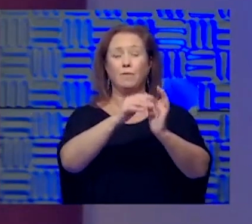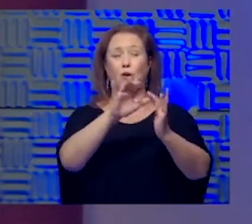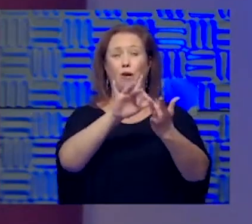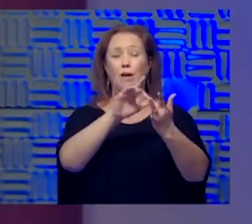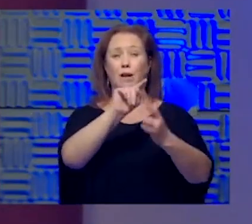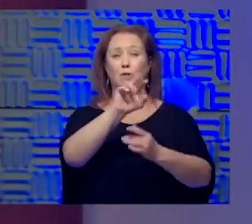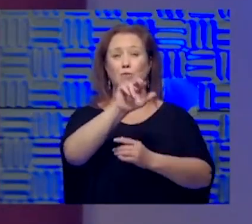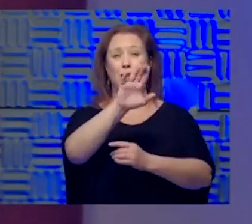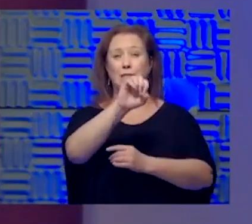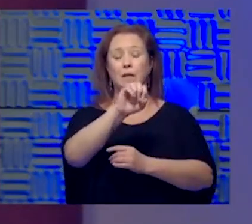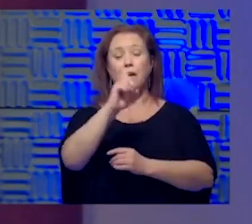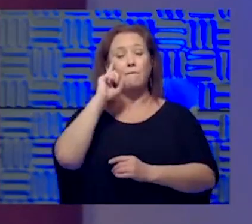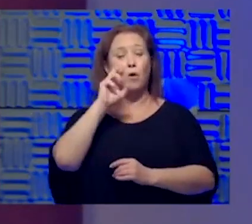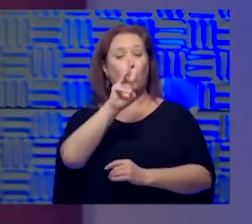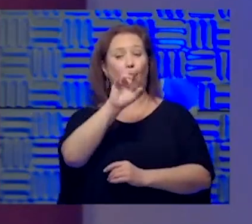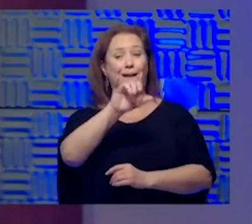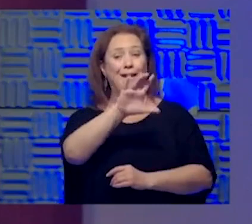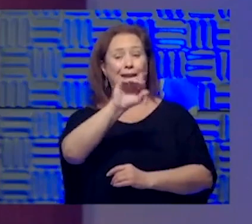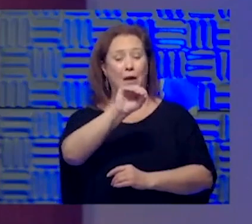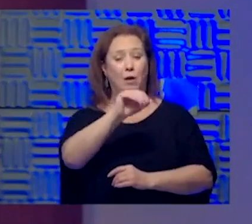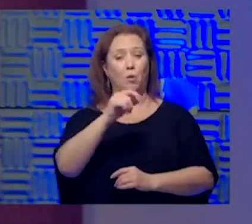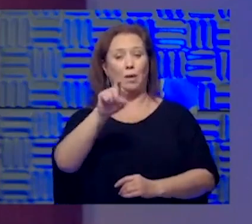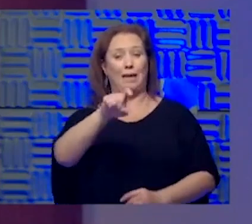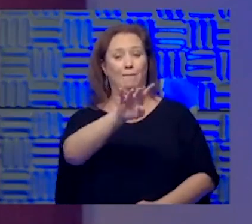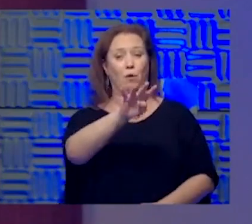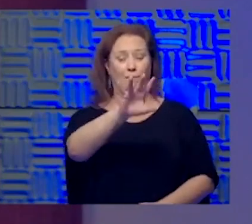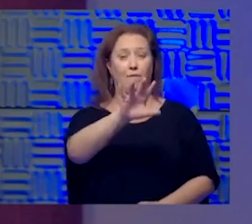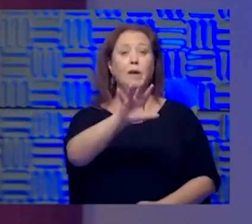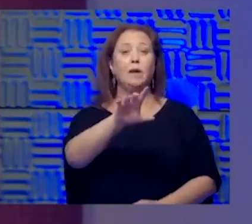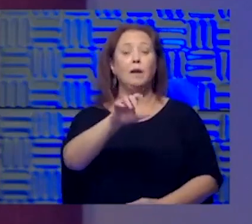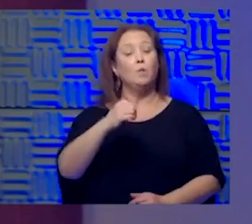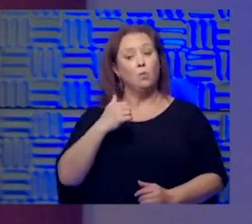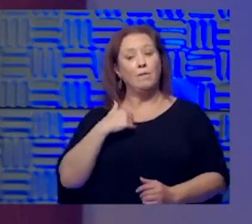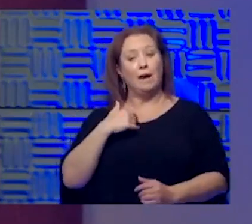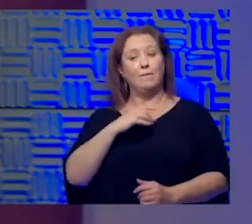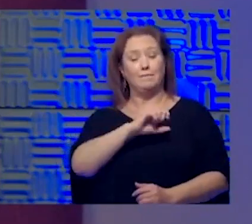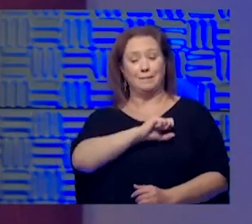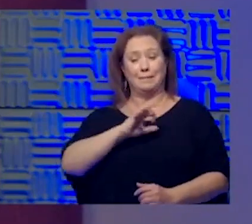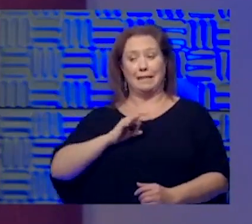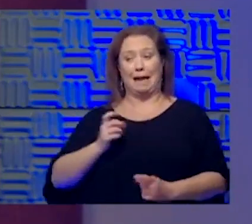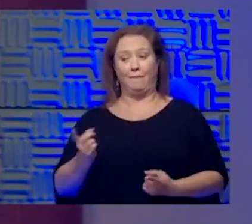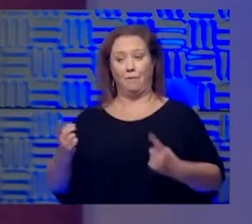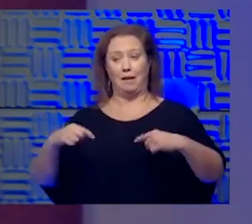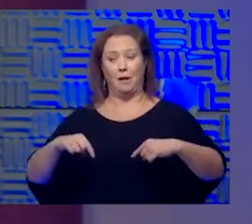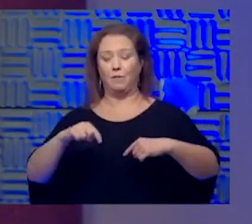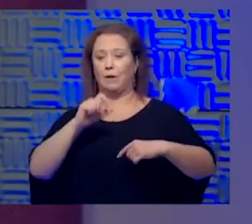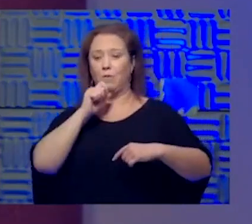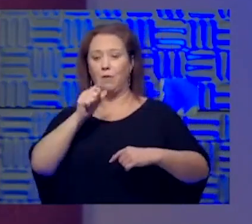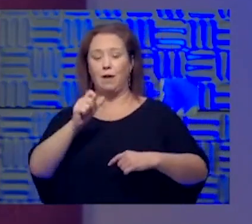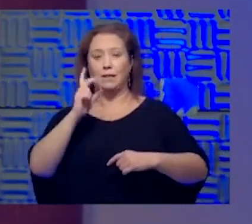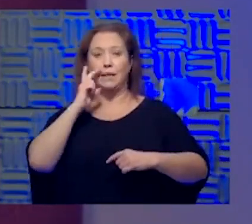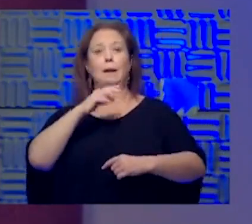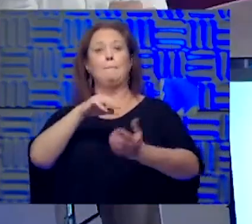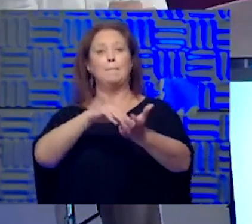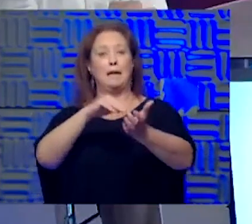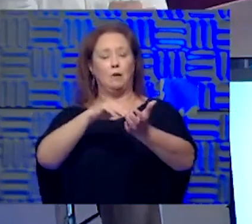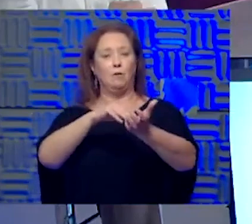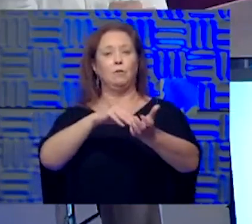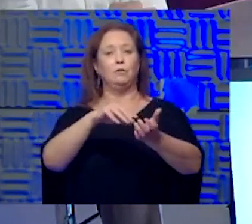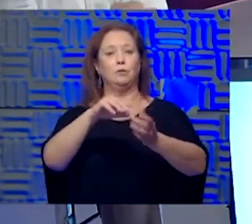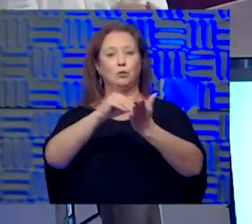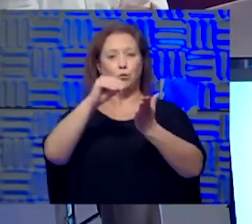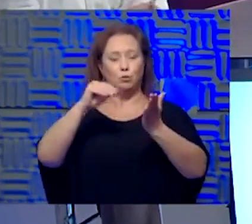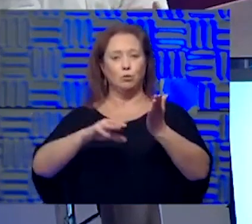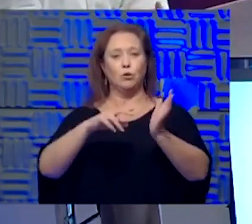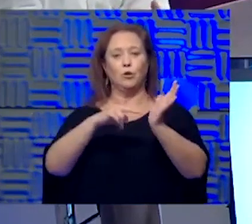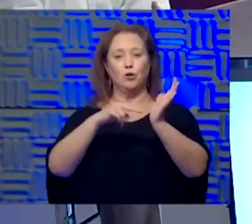about 45, and we have that because we've had some faculty from here that weren't seeing as many patients, medical and some med students. I mean,